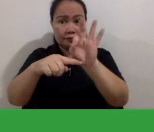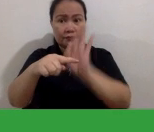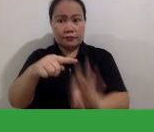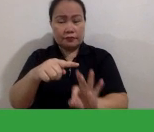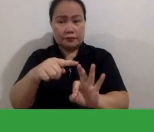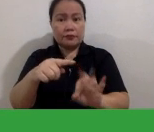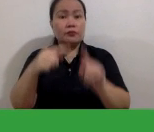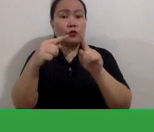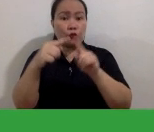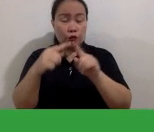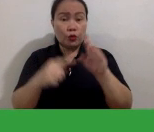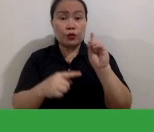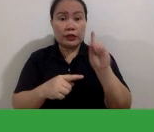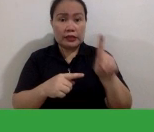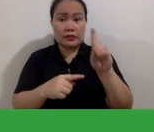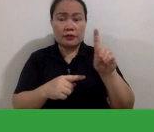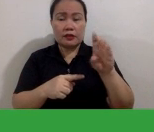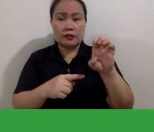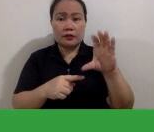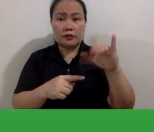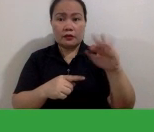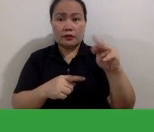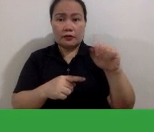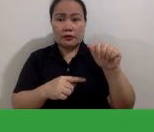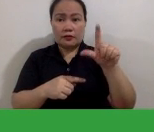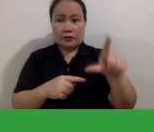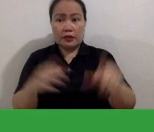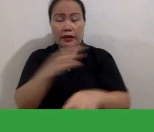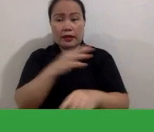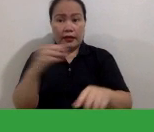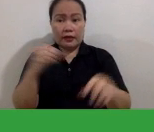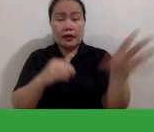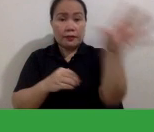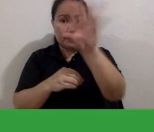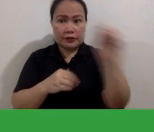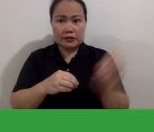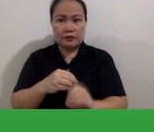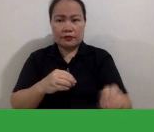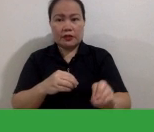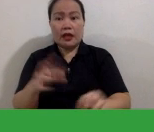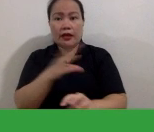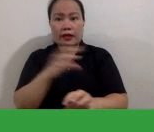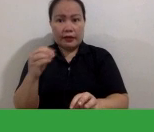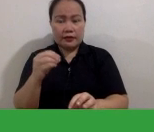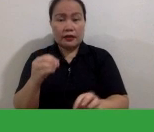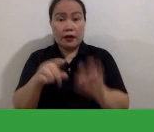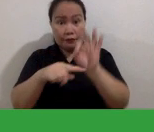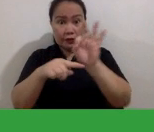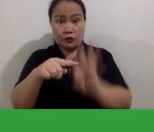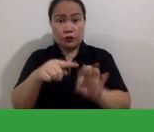decimal form, and we will also express fraction form into percent form.